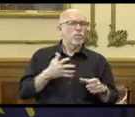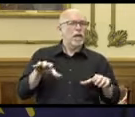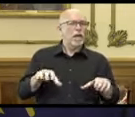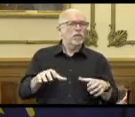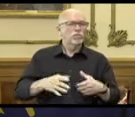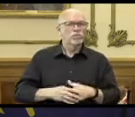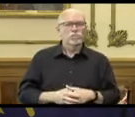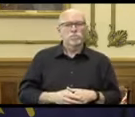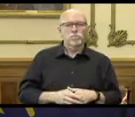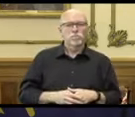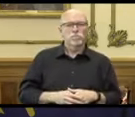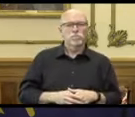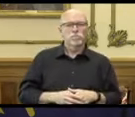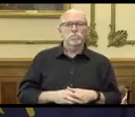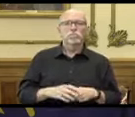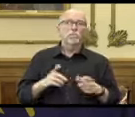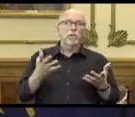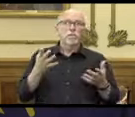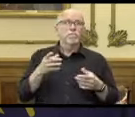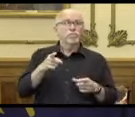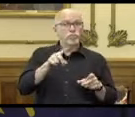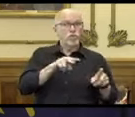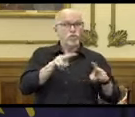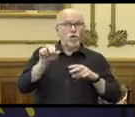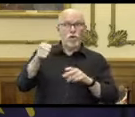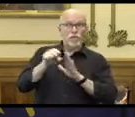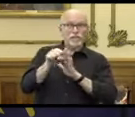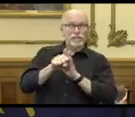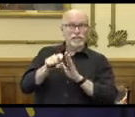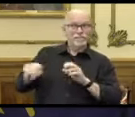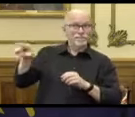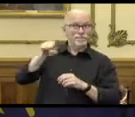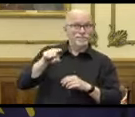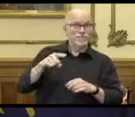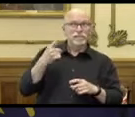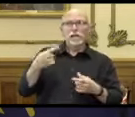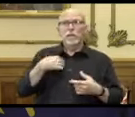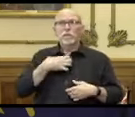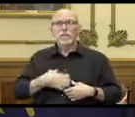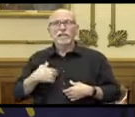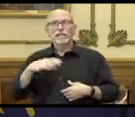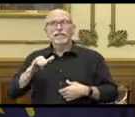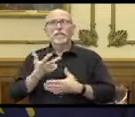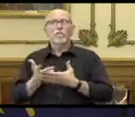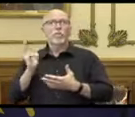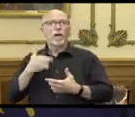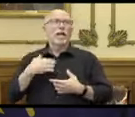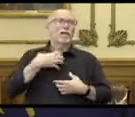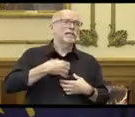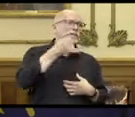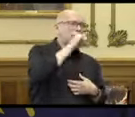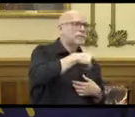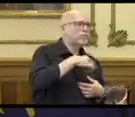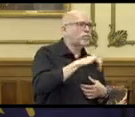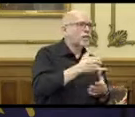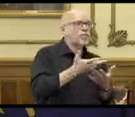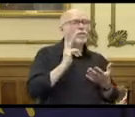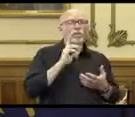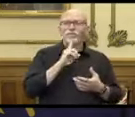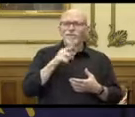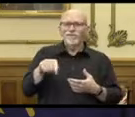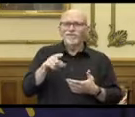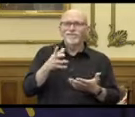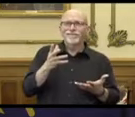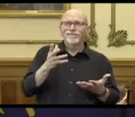actions. And so, look, when you look at these other states that say, I wish I would have done this 3 weeks ago, when they were actually in a